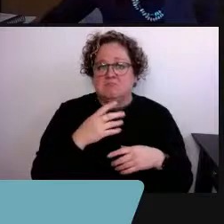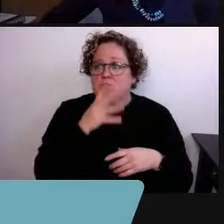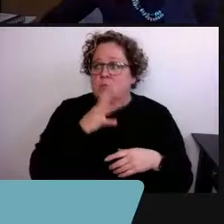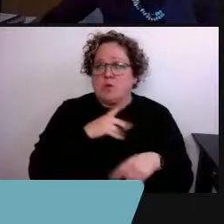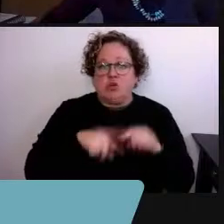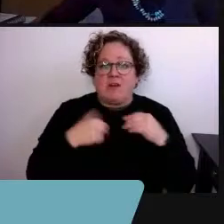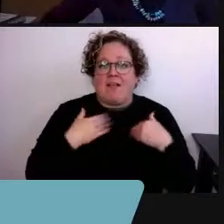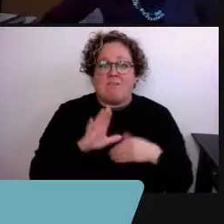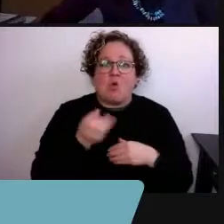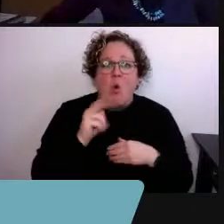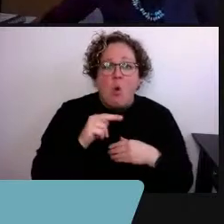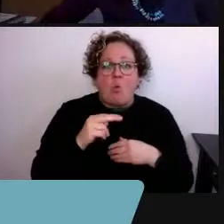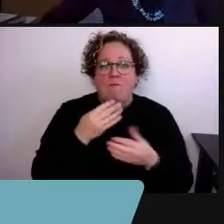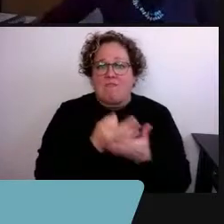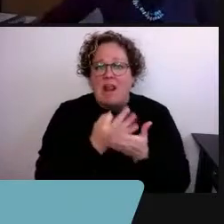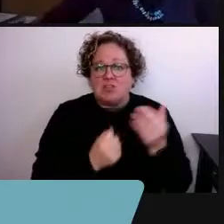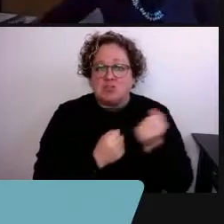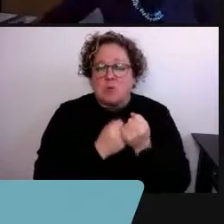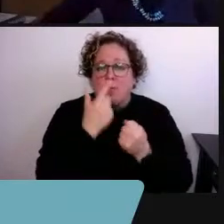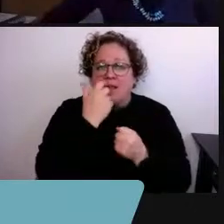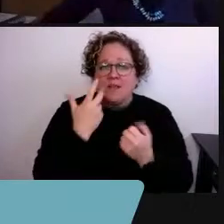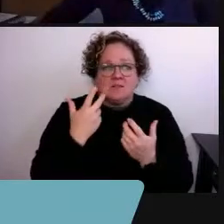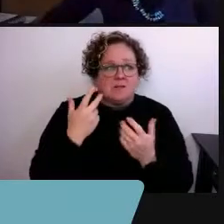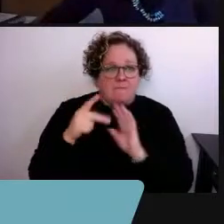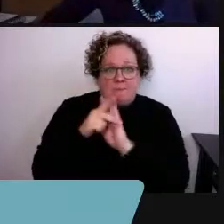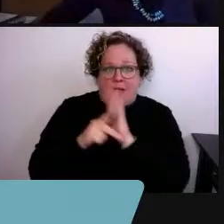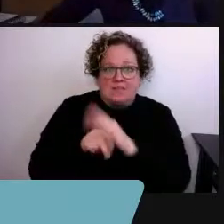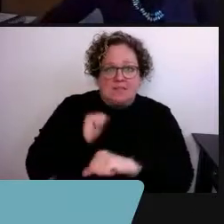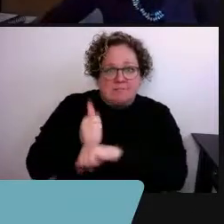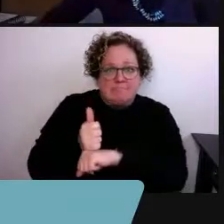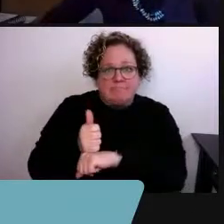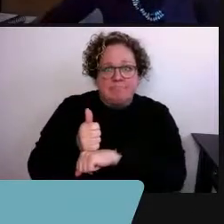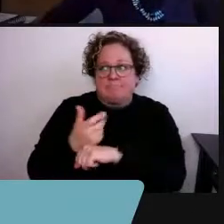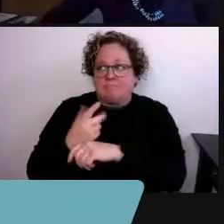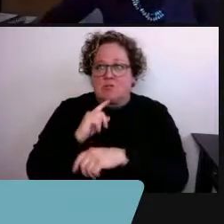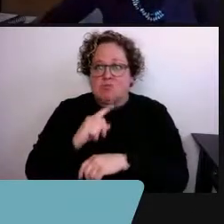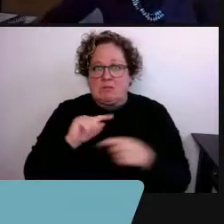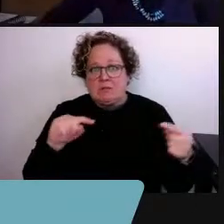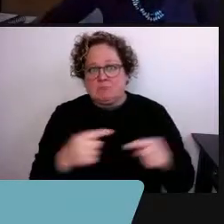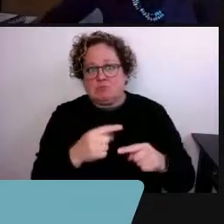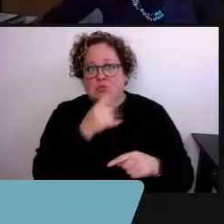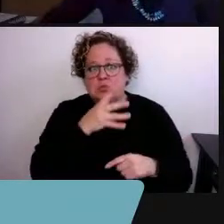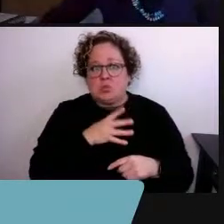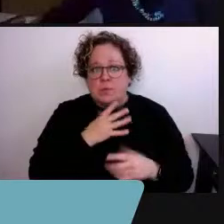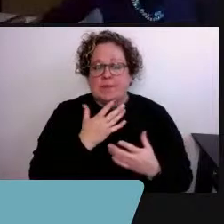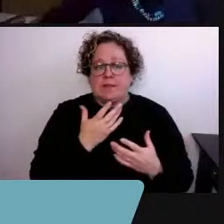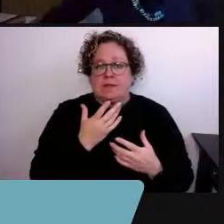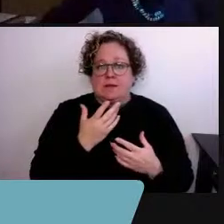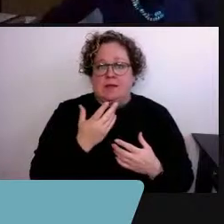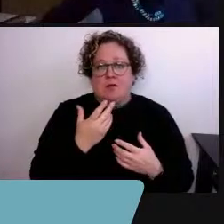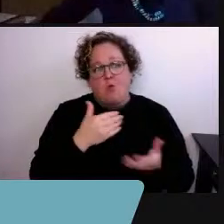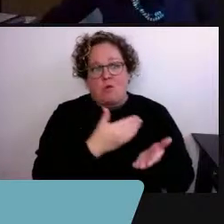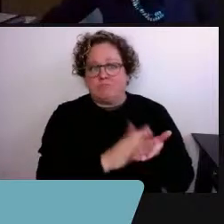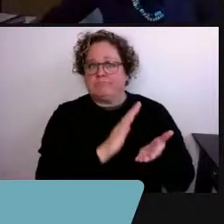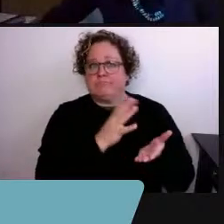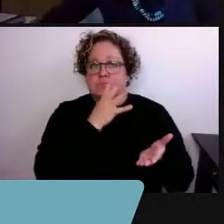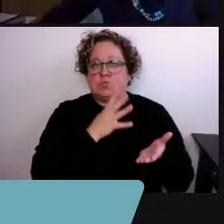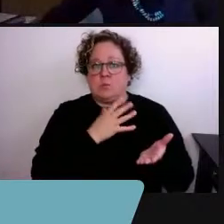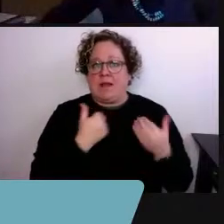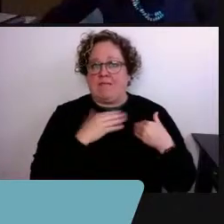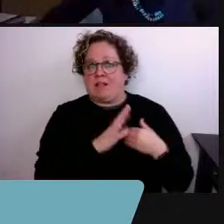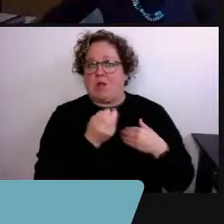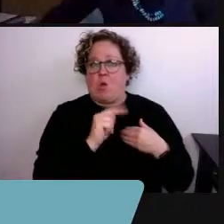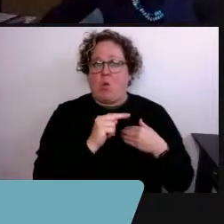because of, you know, policies that were detrimental or, you know, exclusive of women having their own